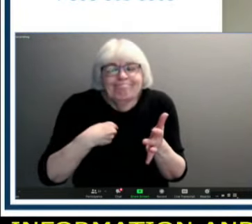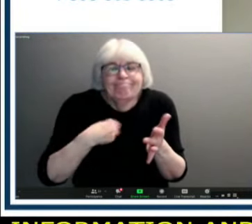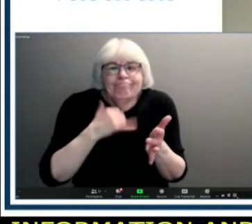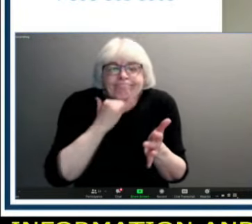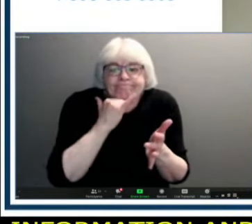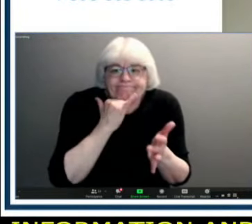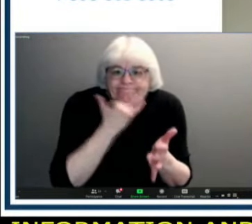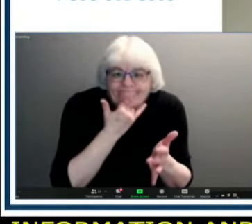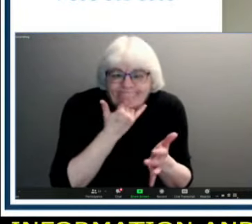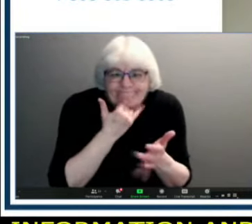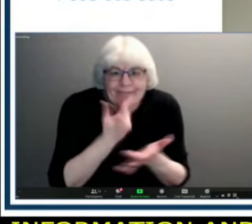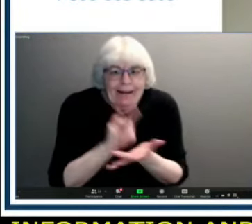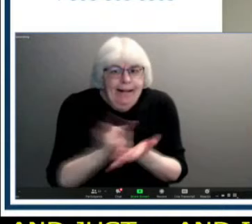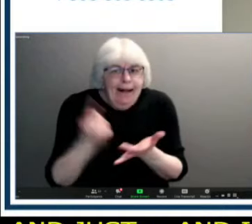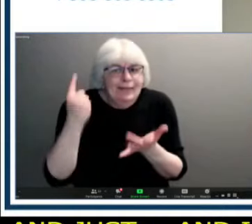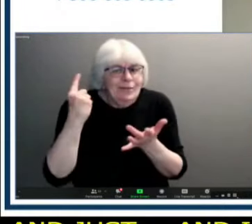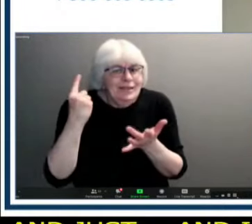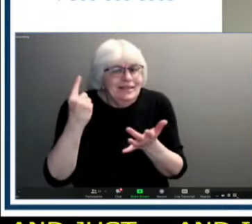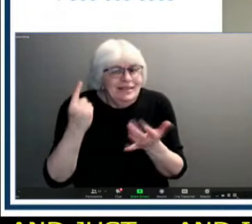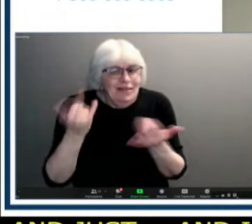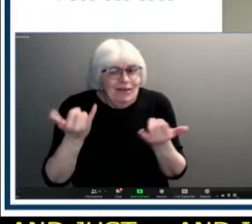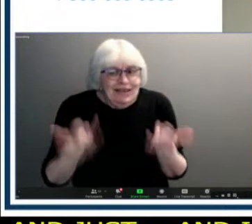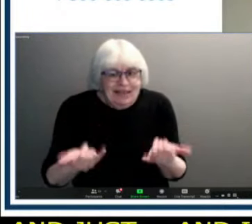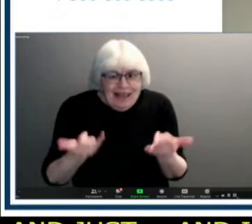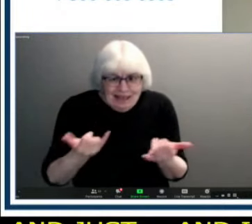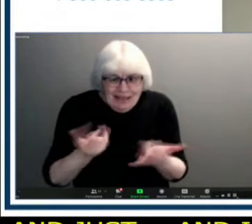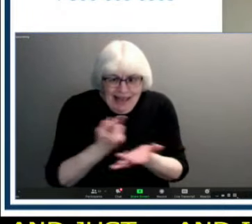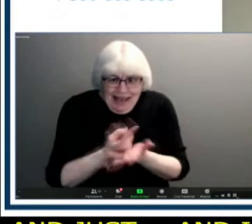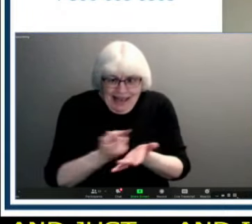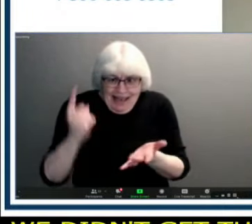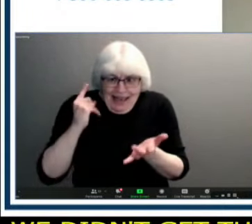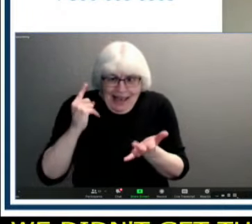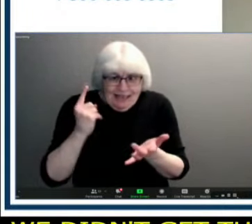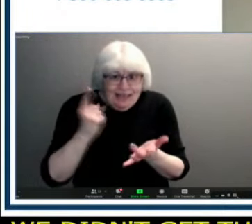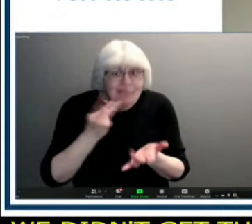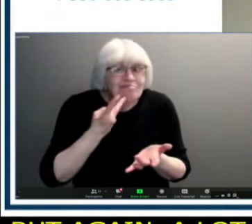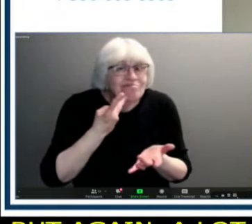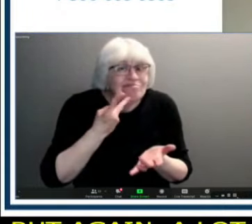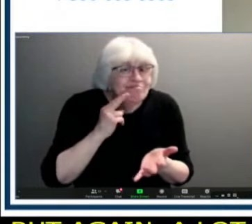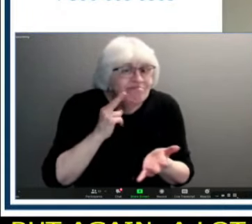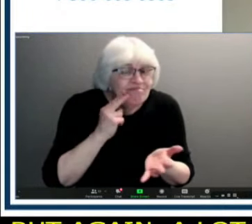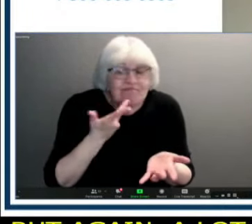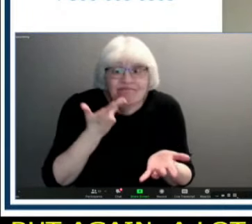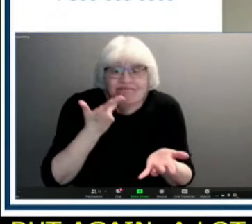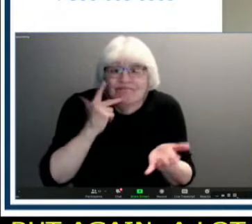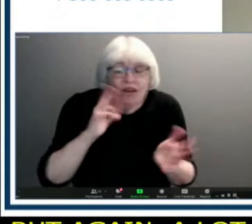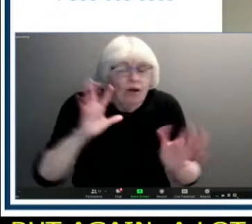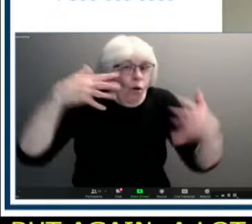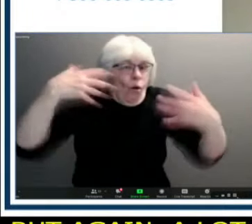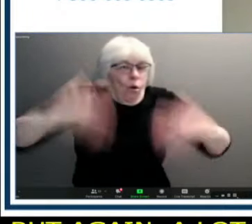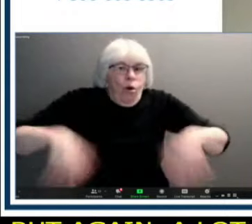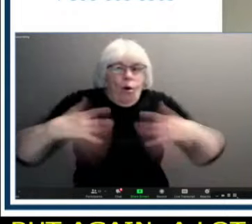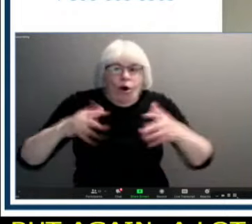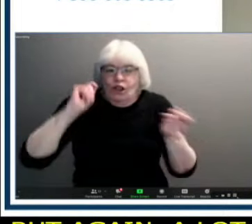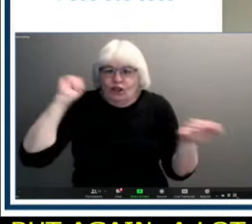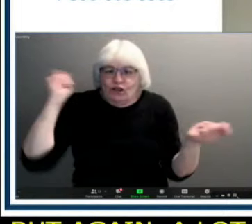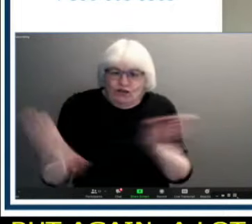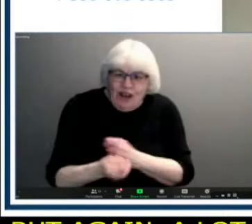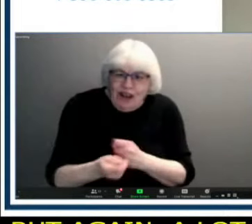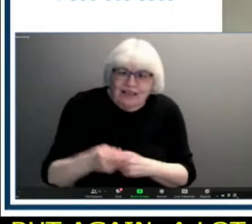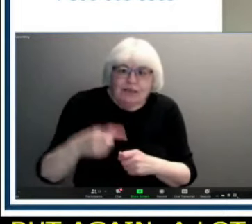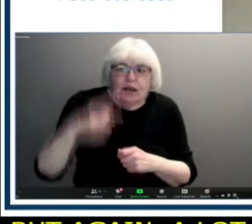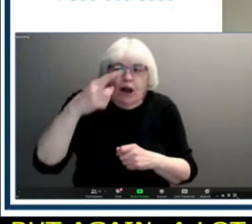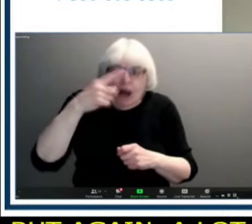a lot has changed between last Tuesday and today as well. So I just want people to hear that